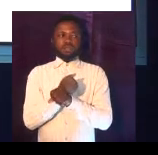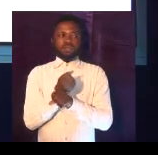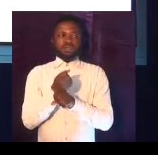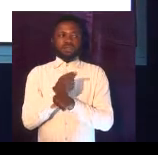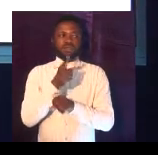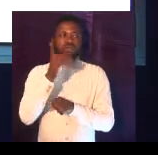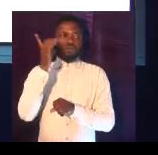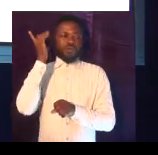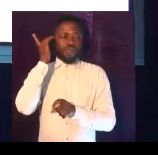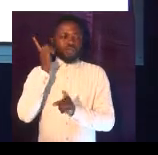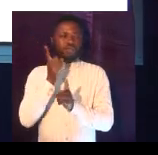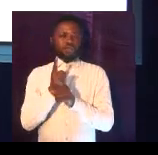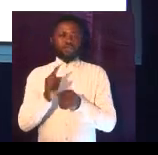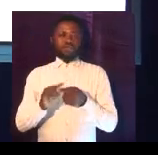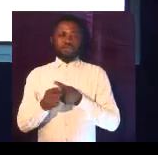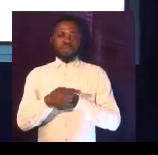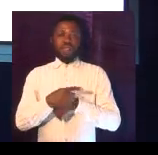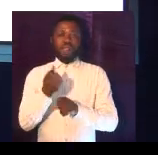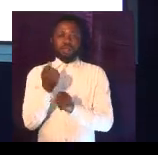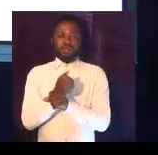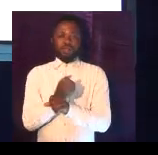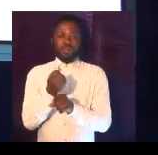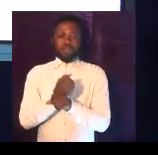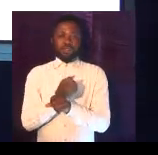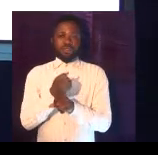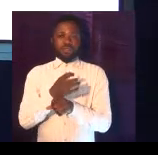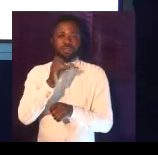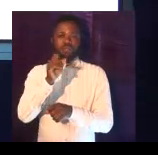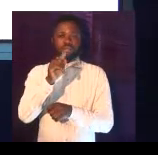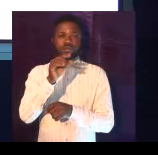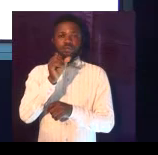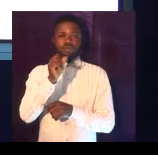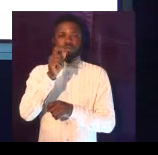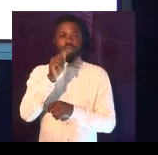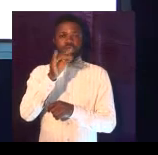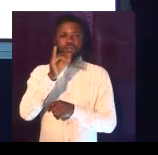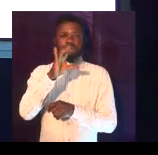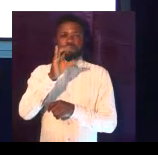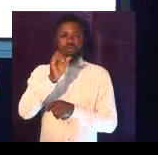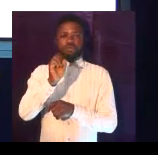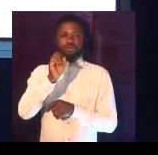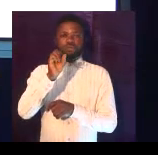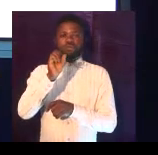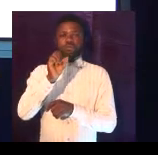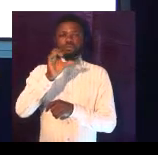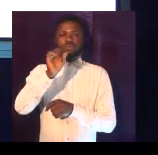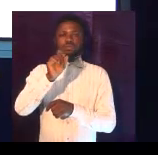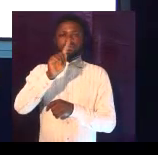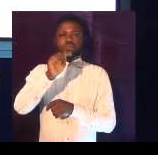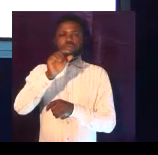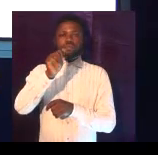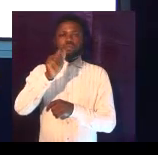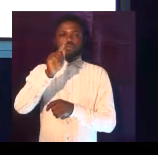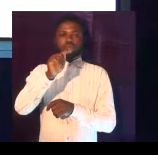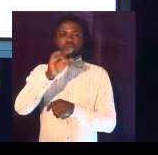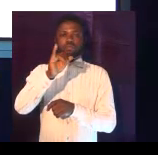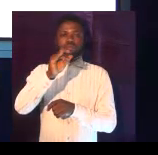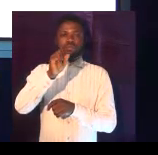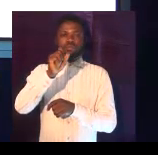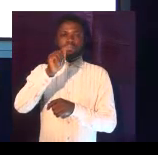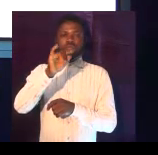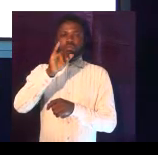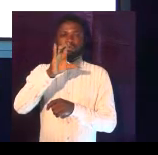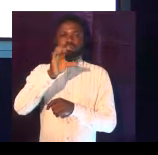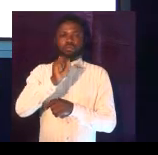Statistics. You heard it just today. Statistics. I can see somebody going back to open the maths exercise